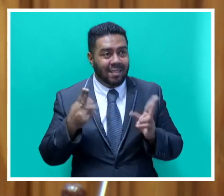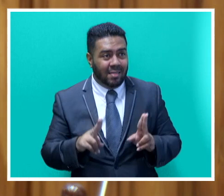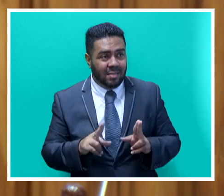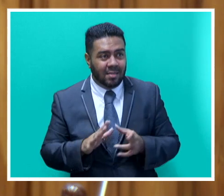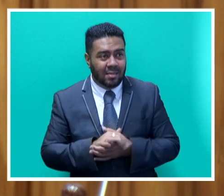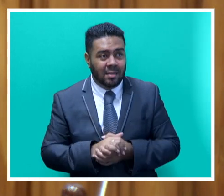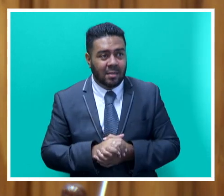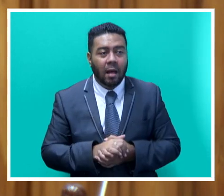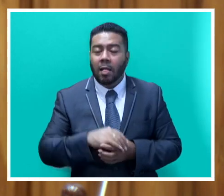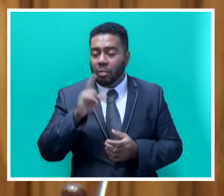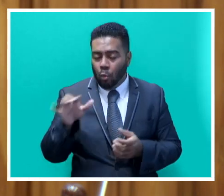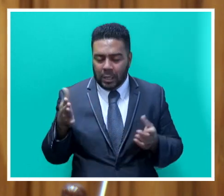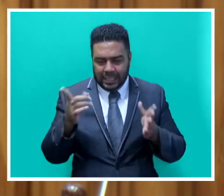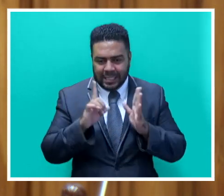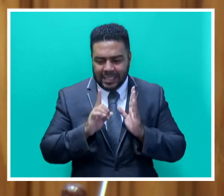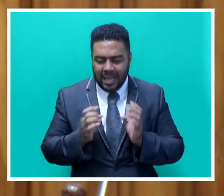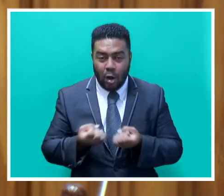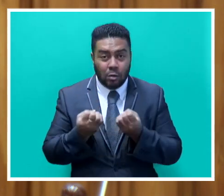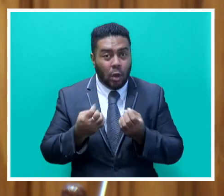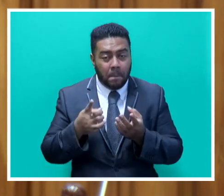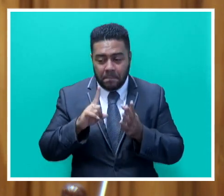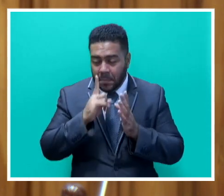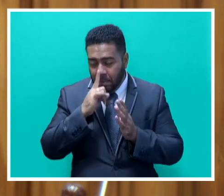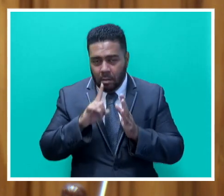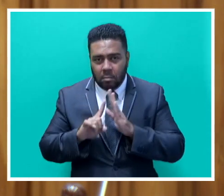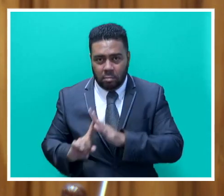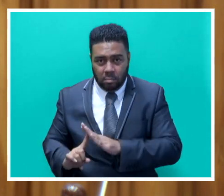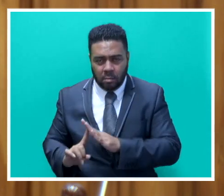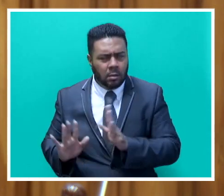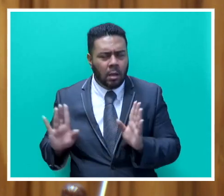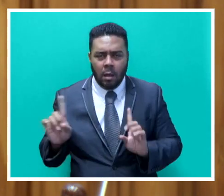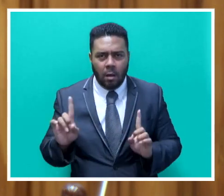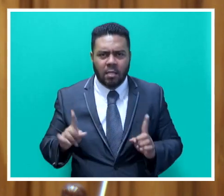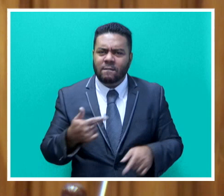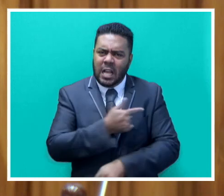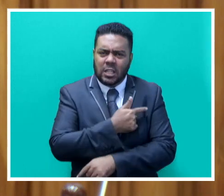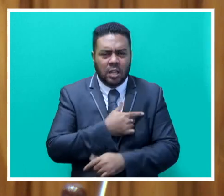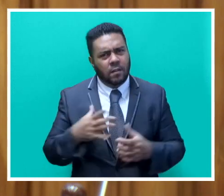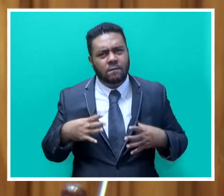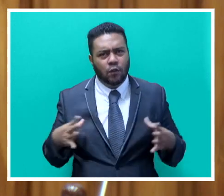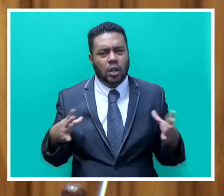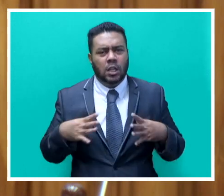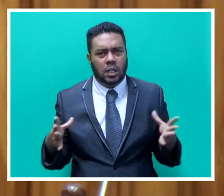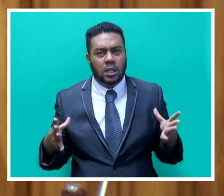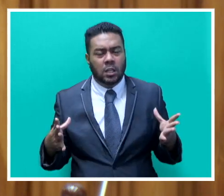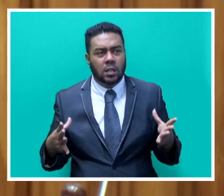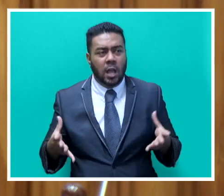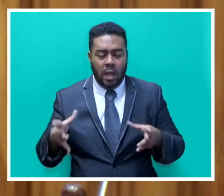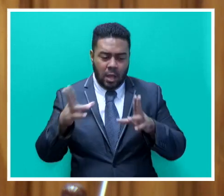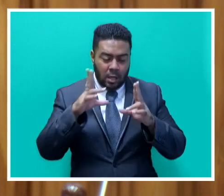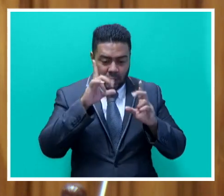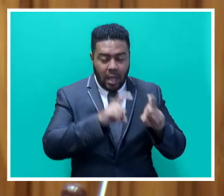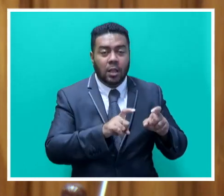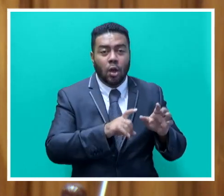to discourage our people in seeking health and life. For the vaccination is free. Admission hospitalization is free.